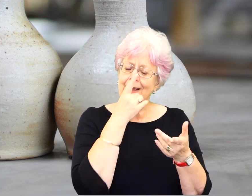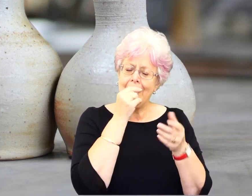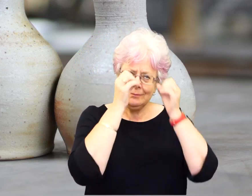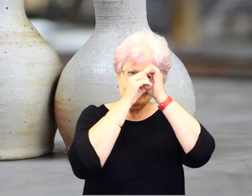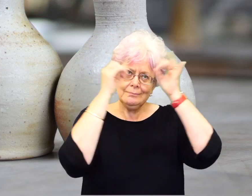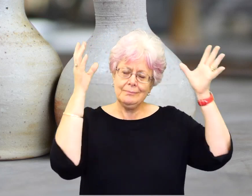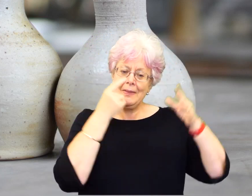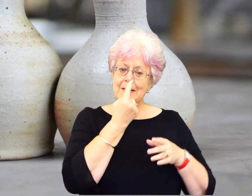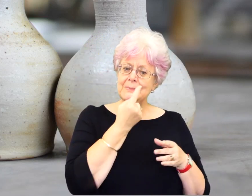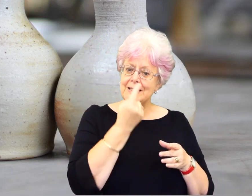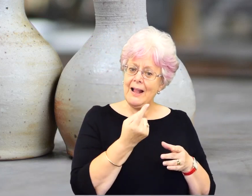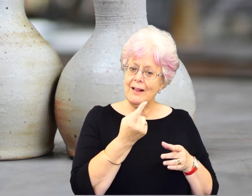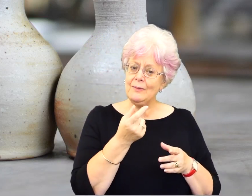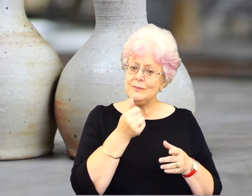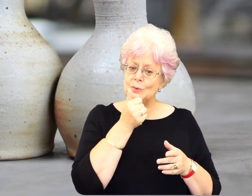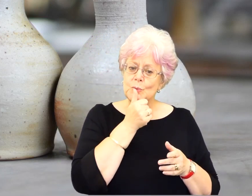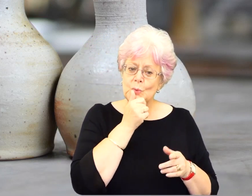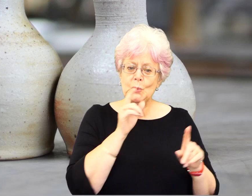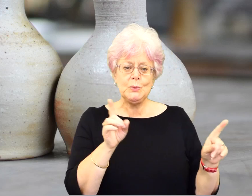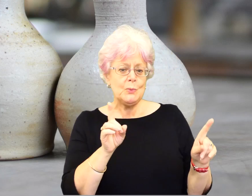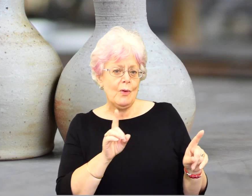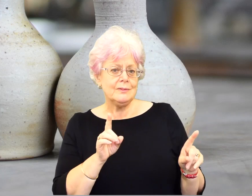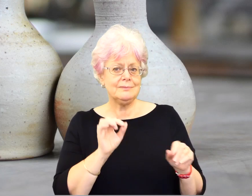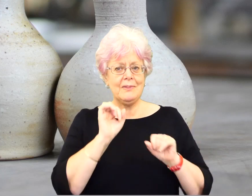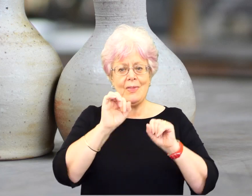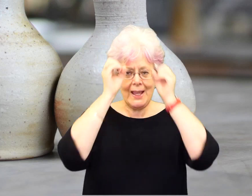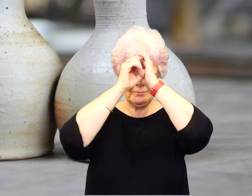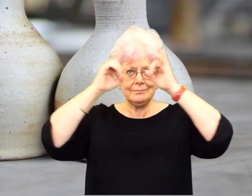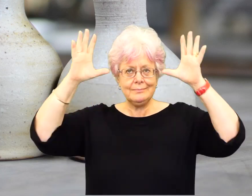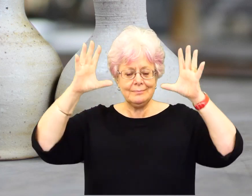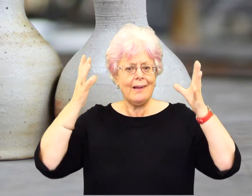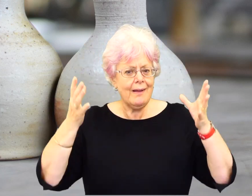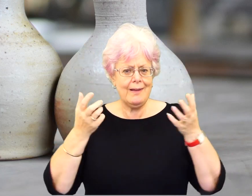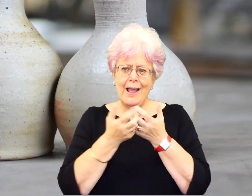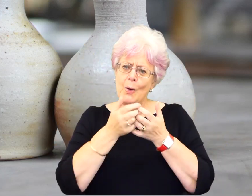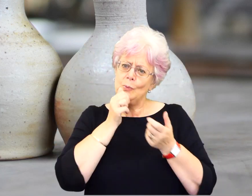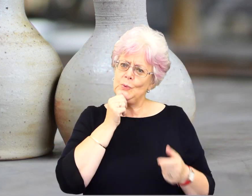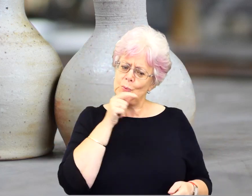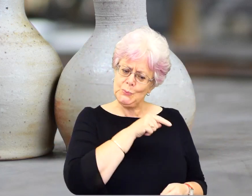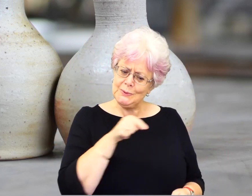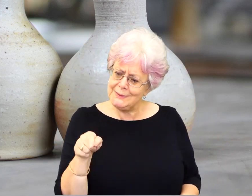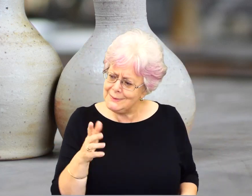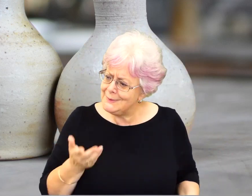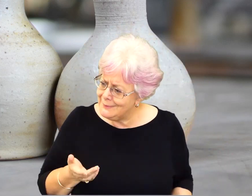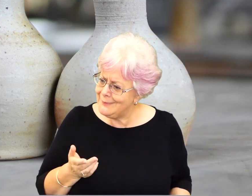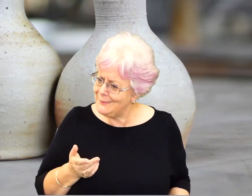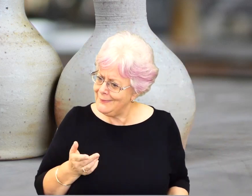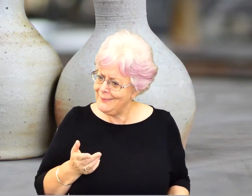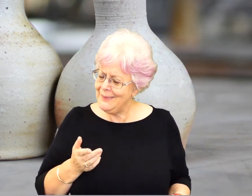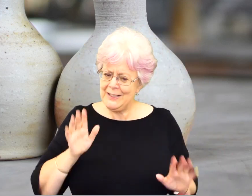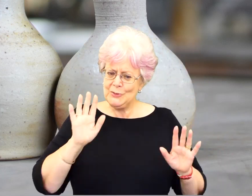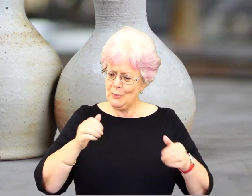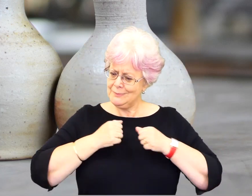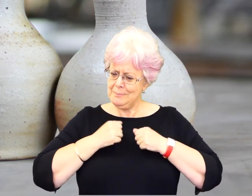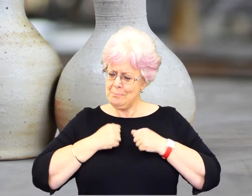word? Not evoke, but trigger their imagination into how would they like to use